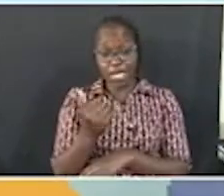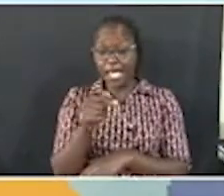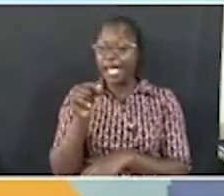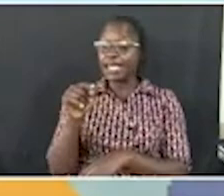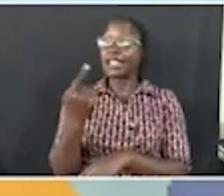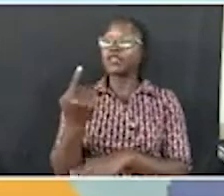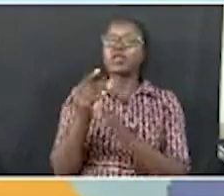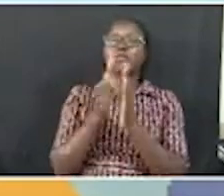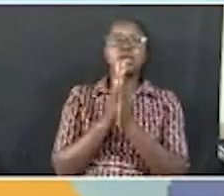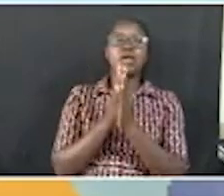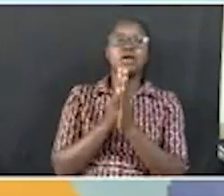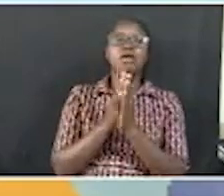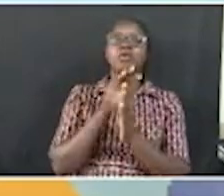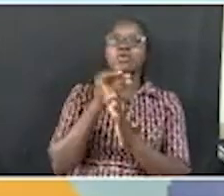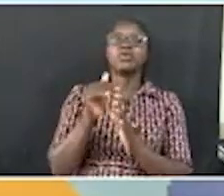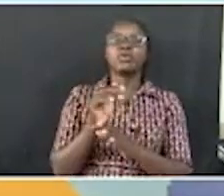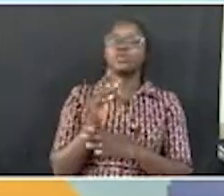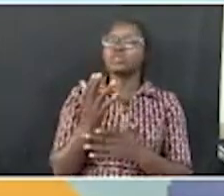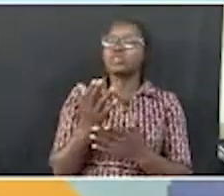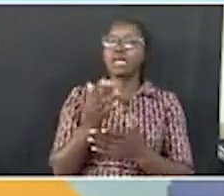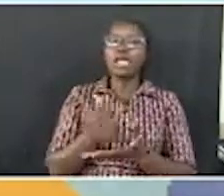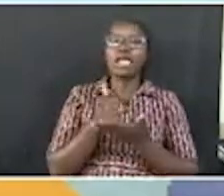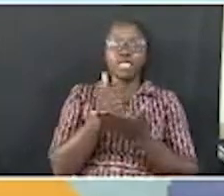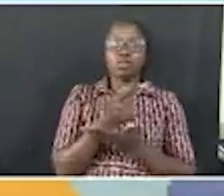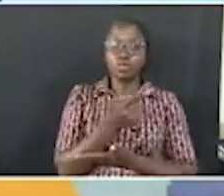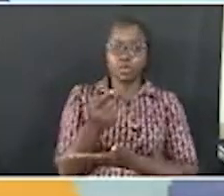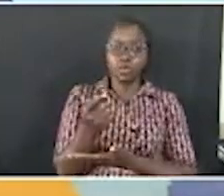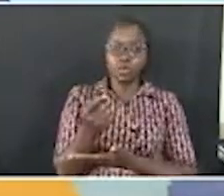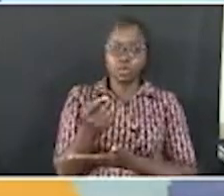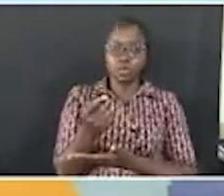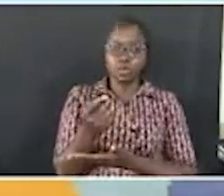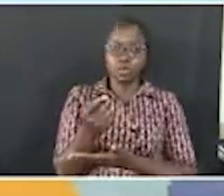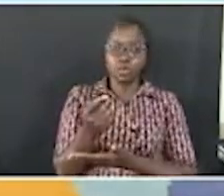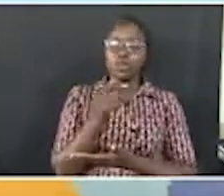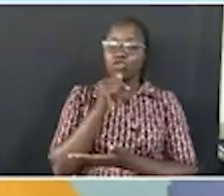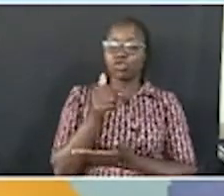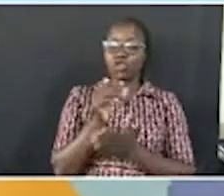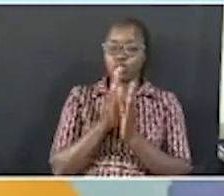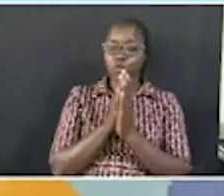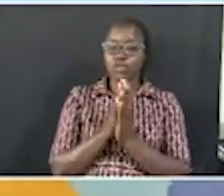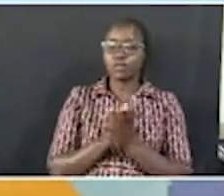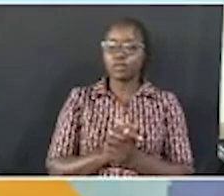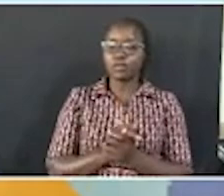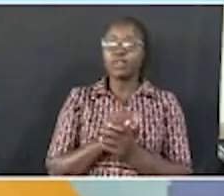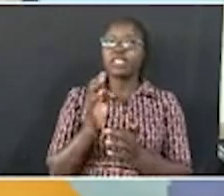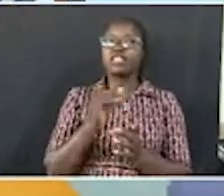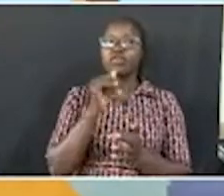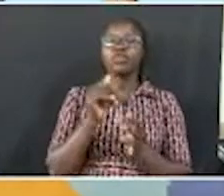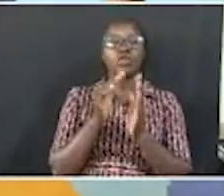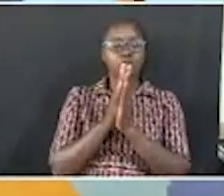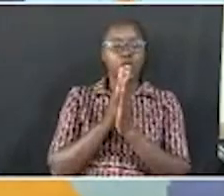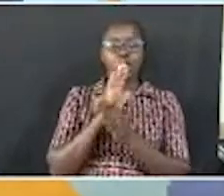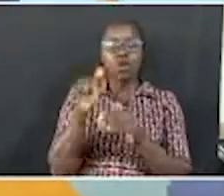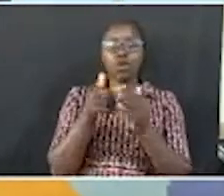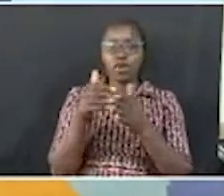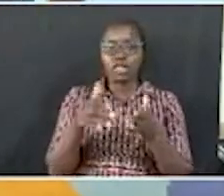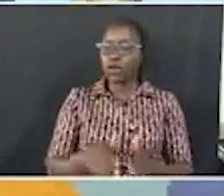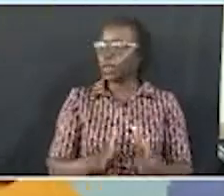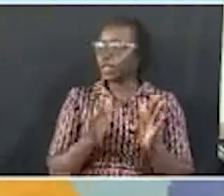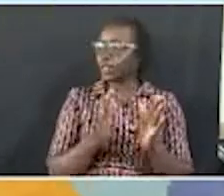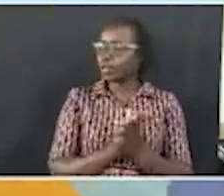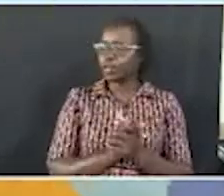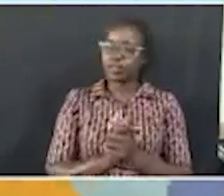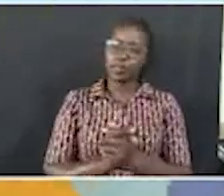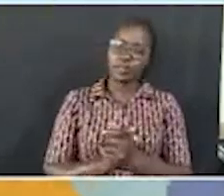that one prayer will be useless for you. Don't pray if you won't pray all